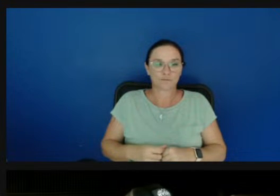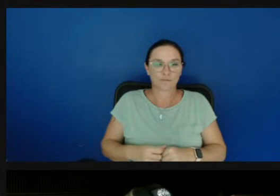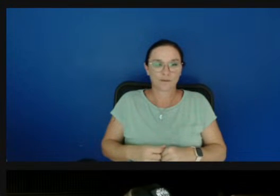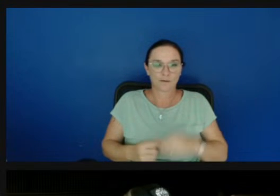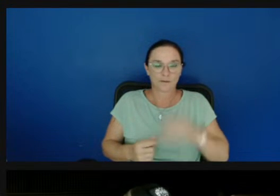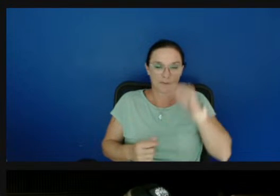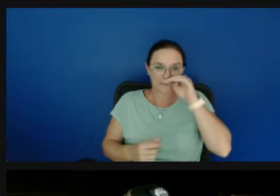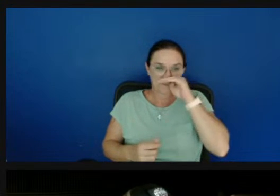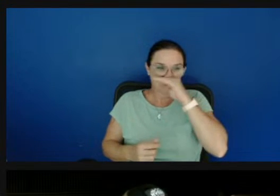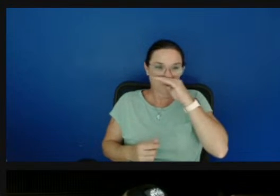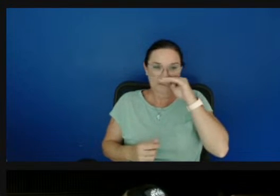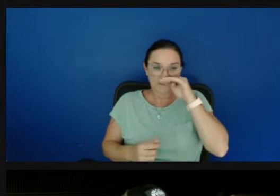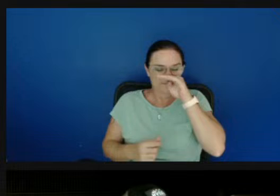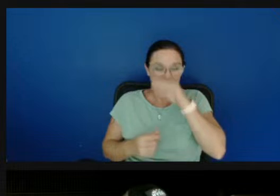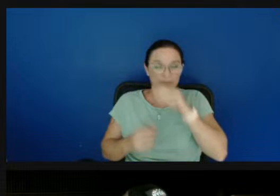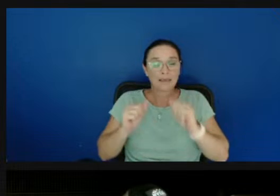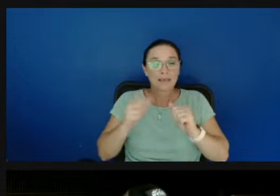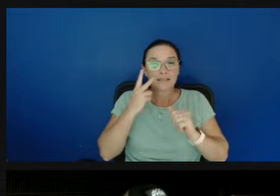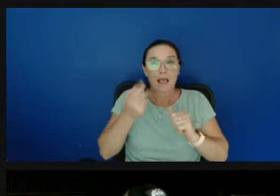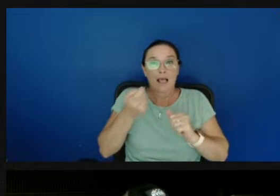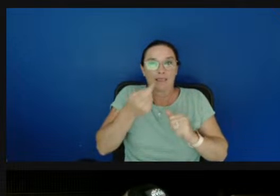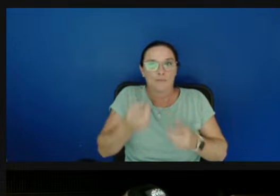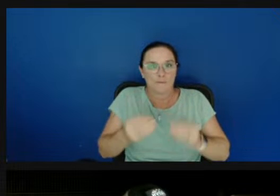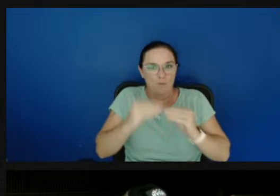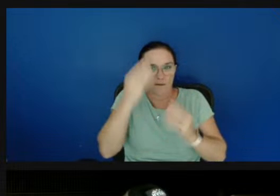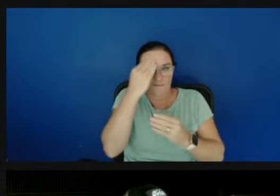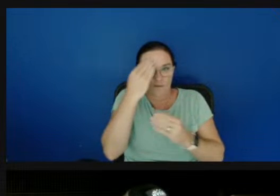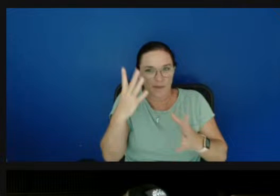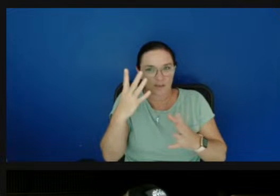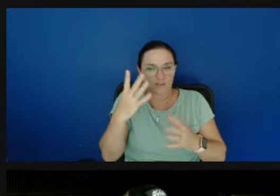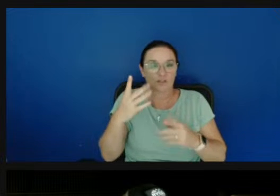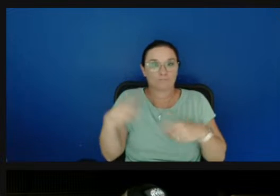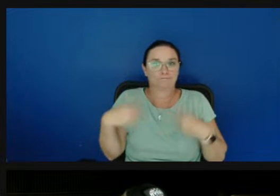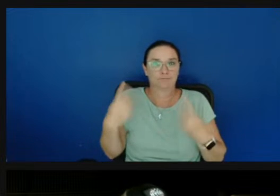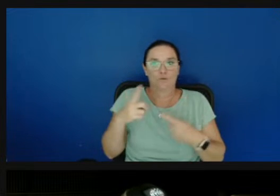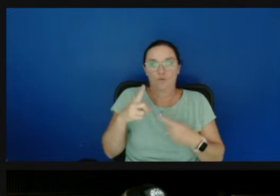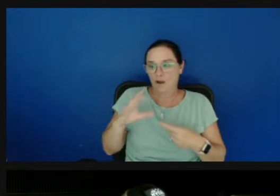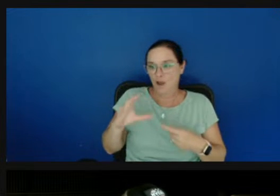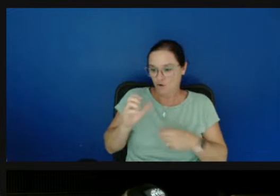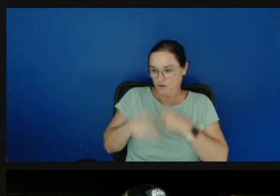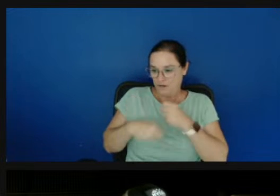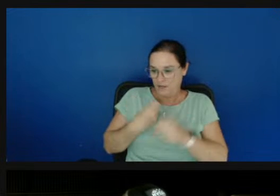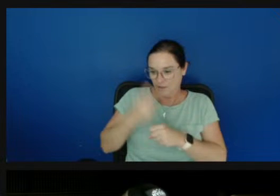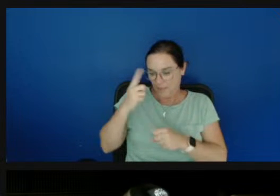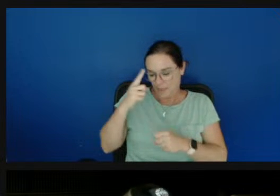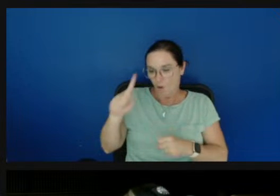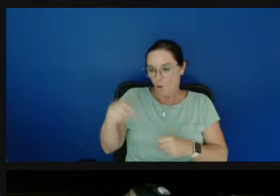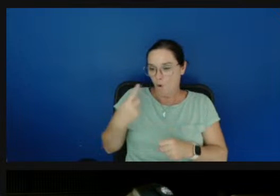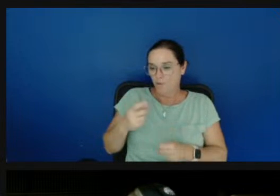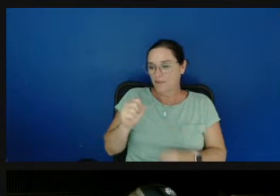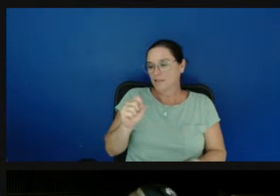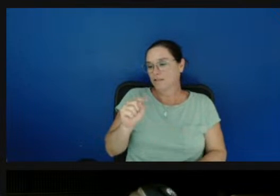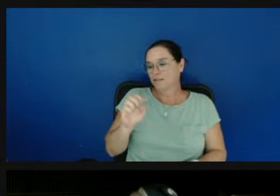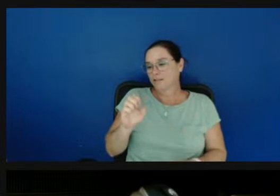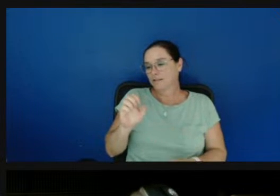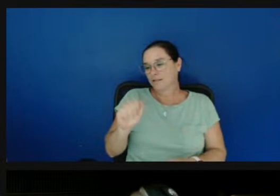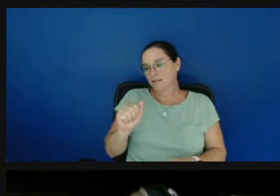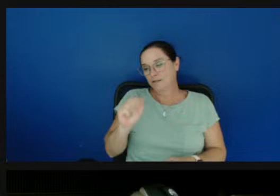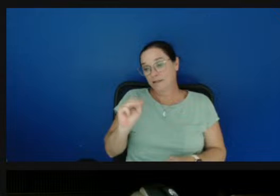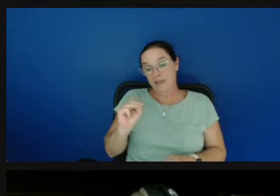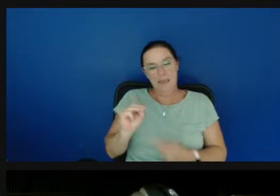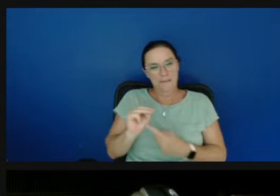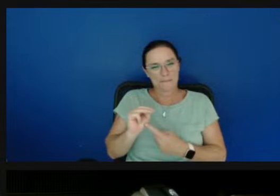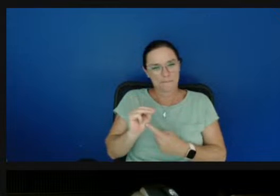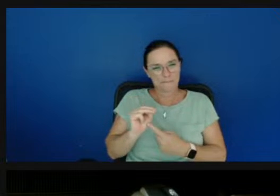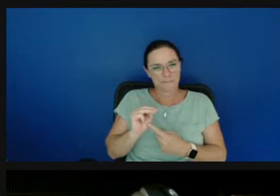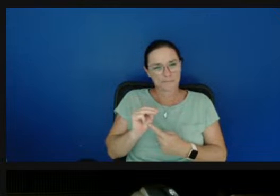trees out of the forest here that we've been in for 100 years with our blinders on, thinking it's only steam, right? Which is, if you go to